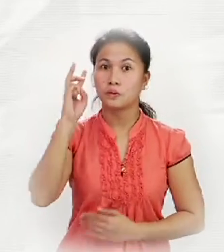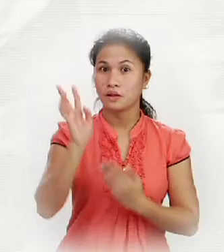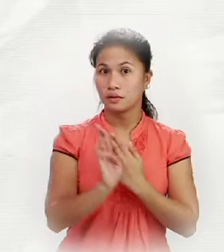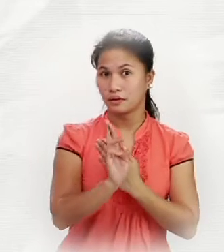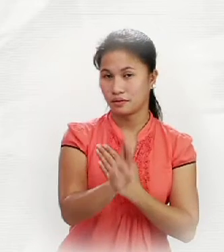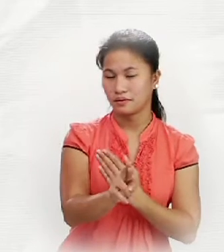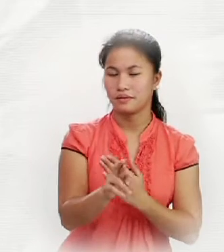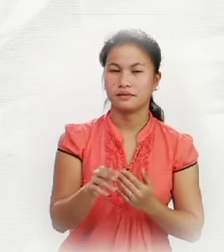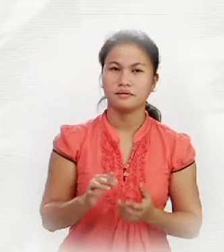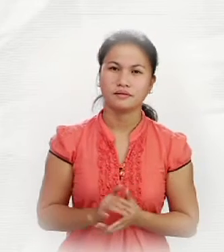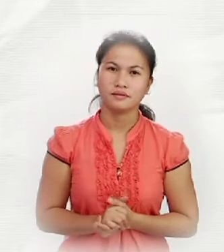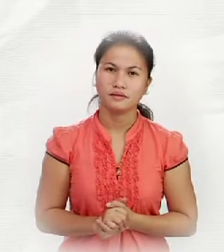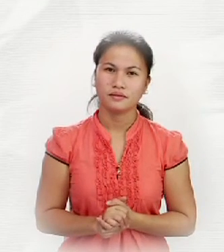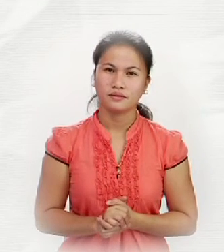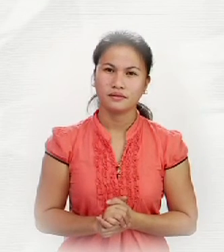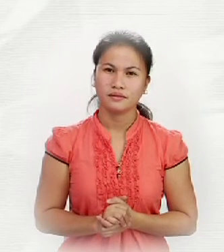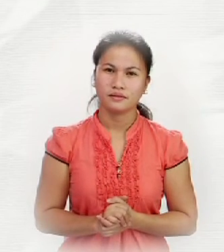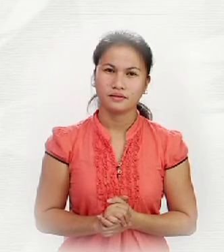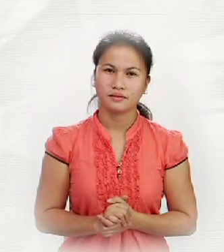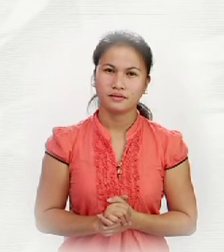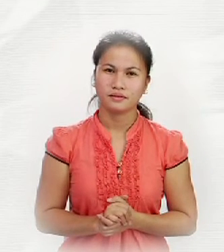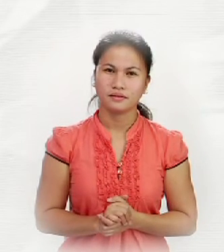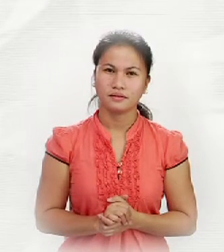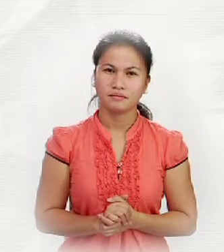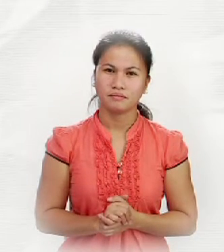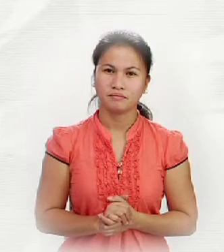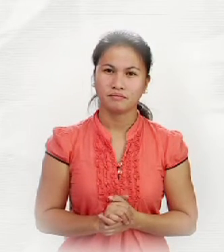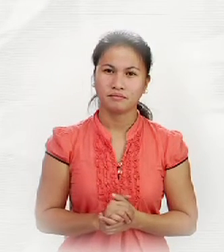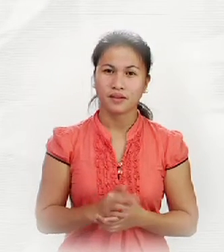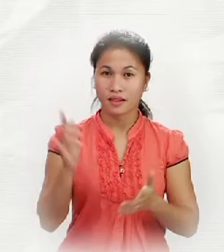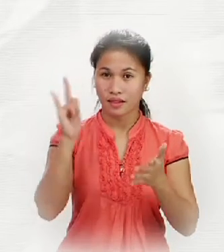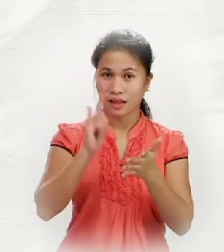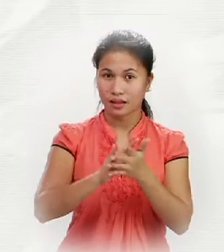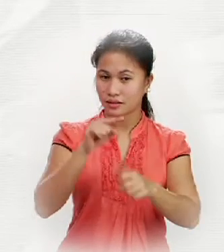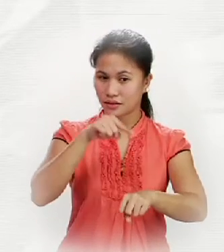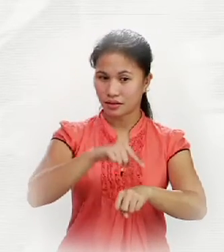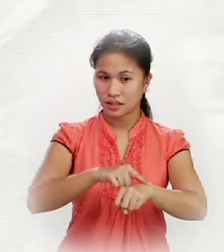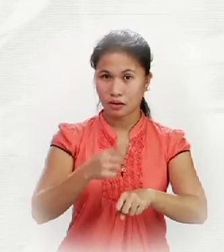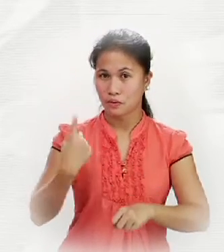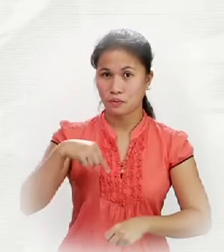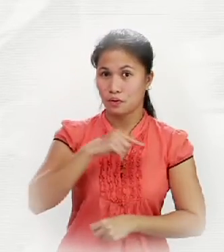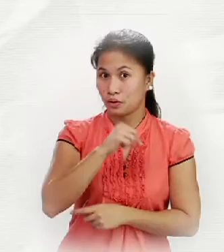return at a time that we do not expect.